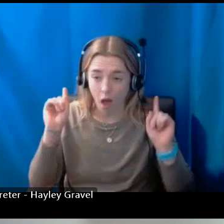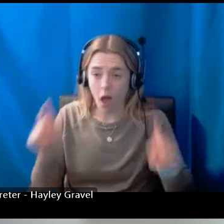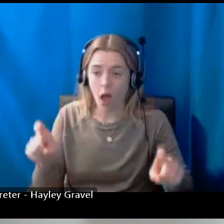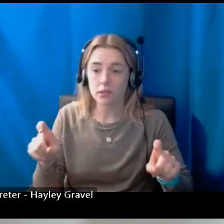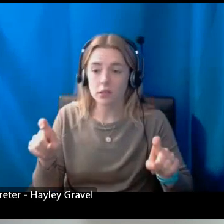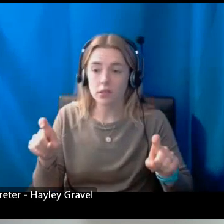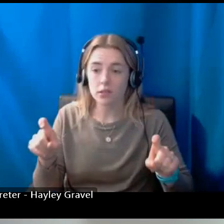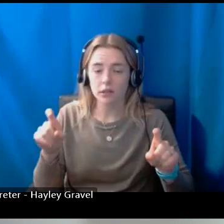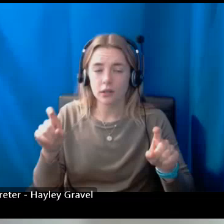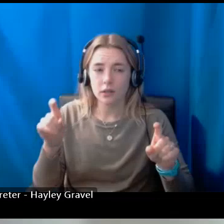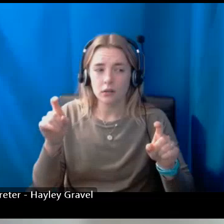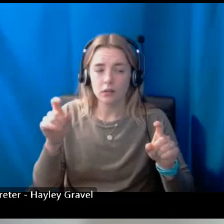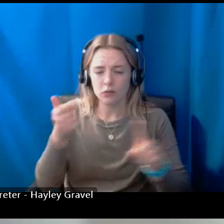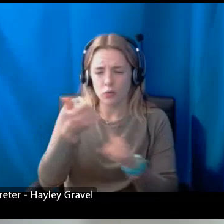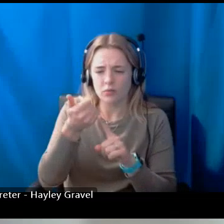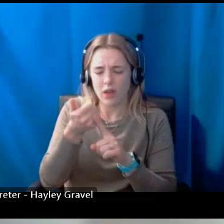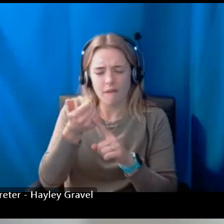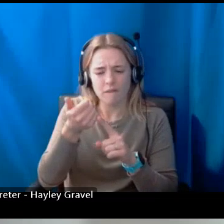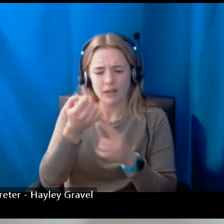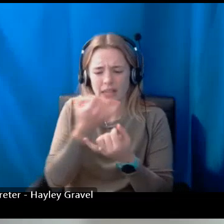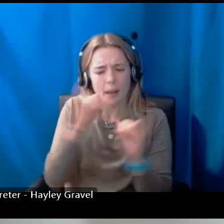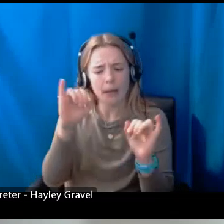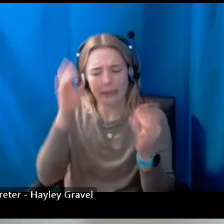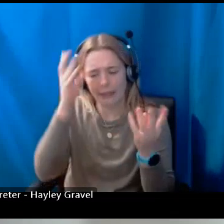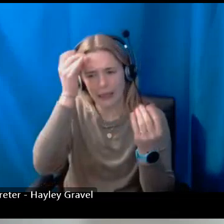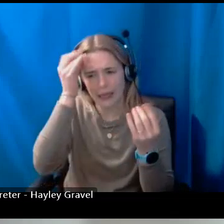sort of think about on your own.